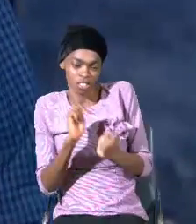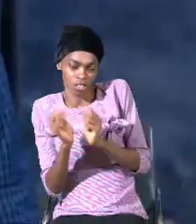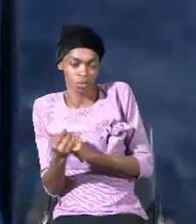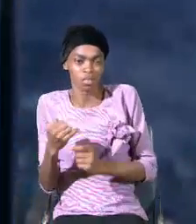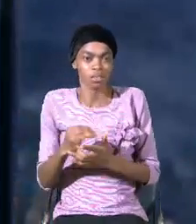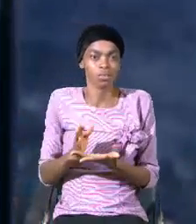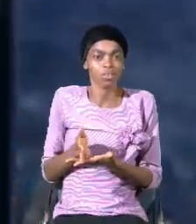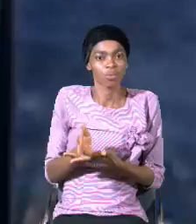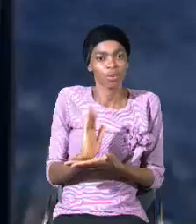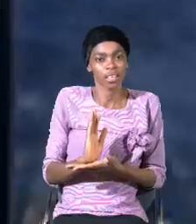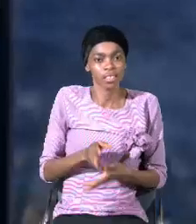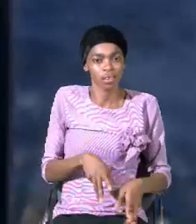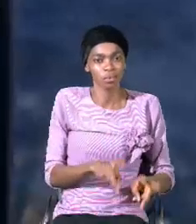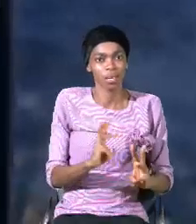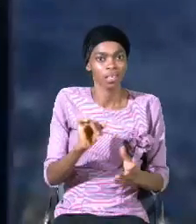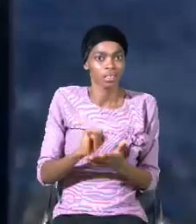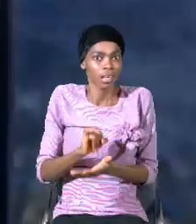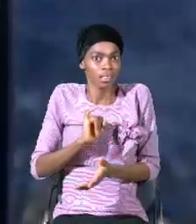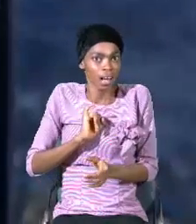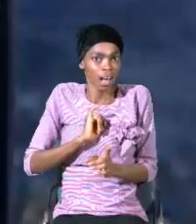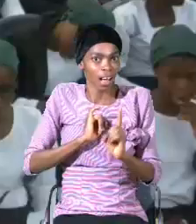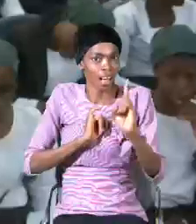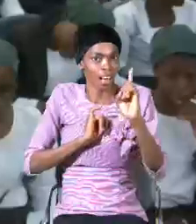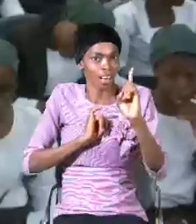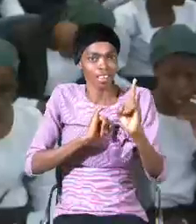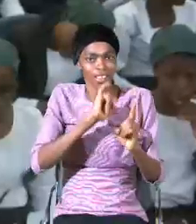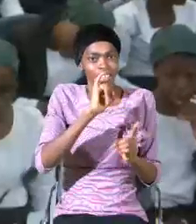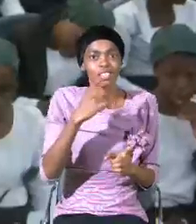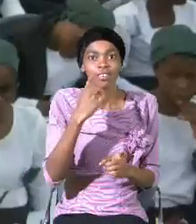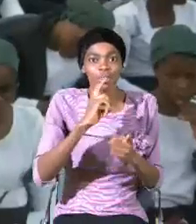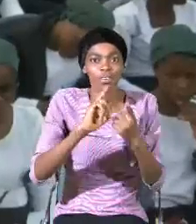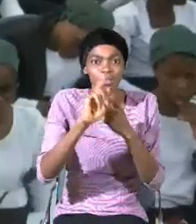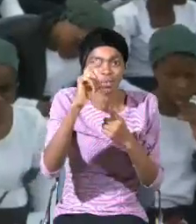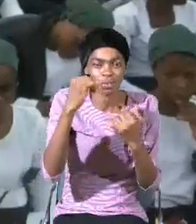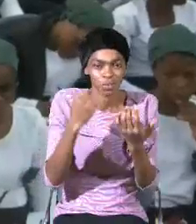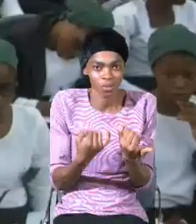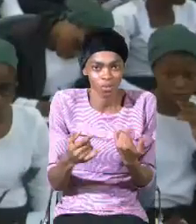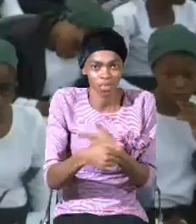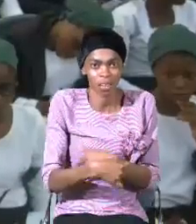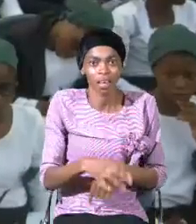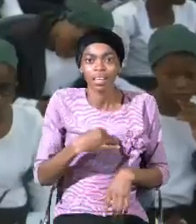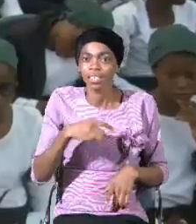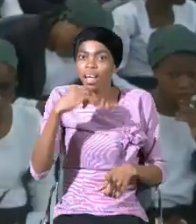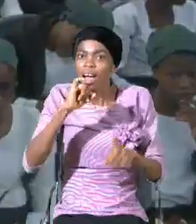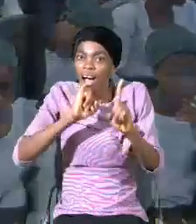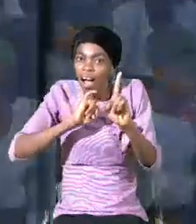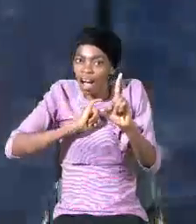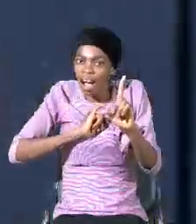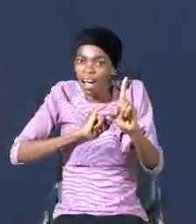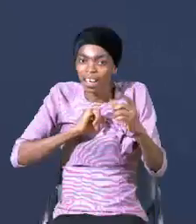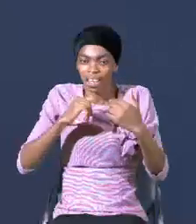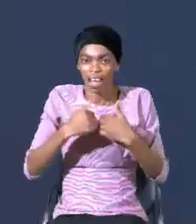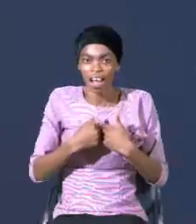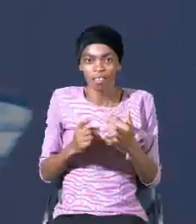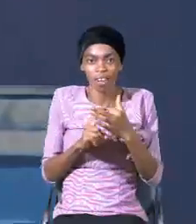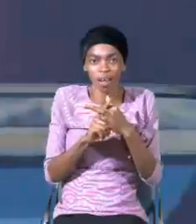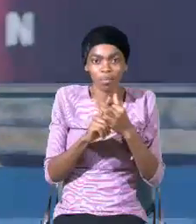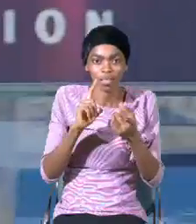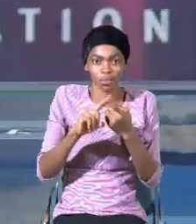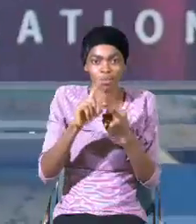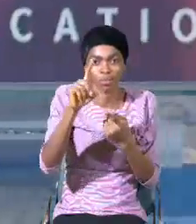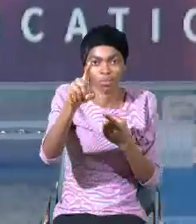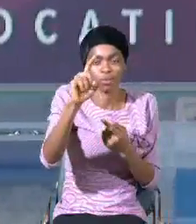that I is talking to you today. And he said, I have appeared unto